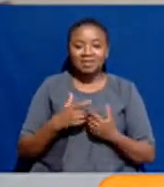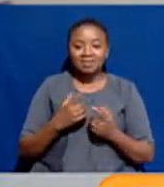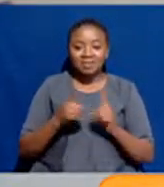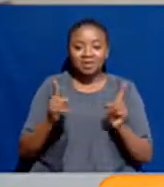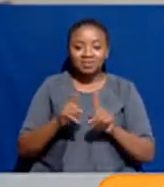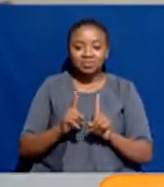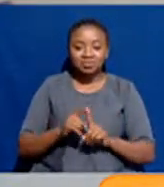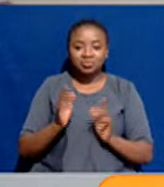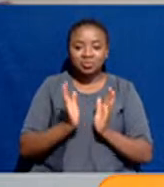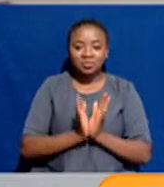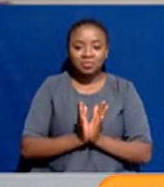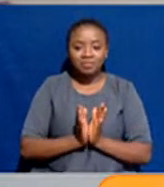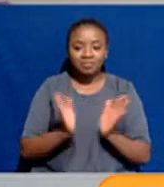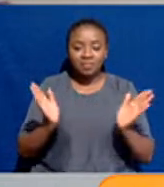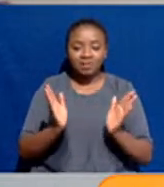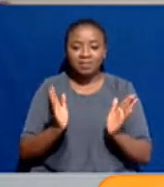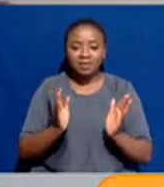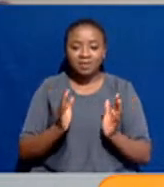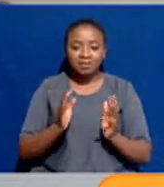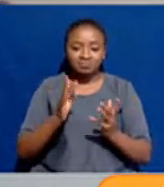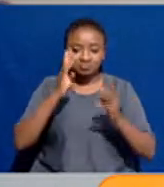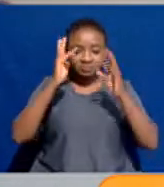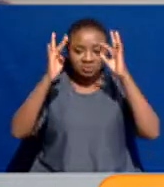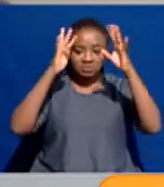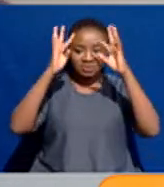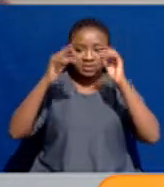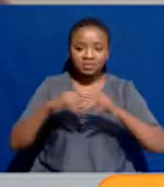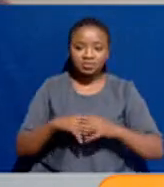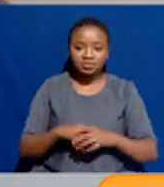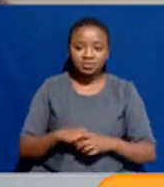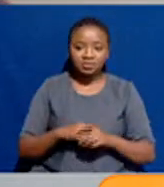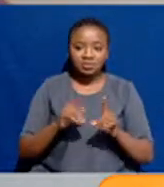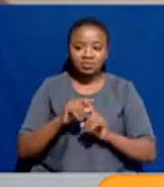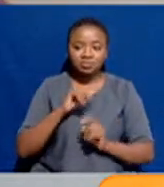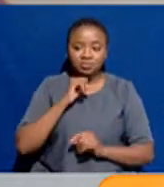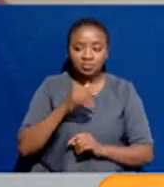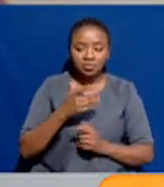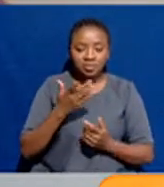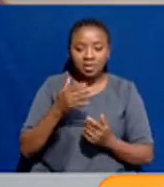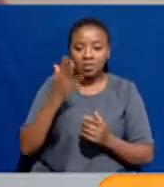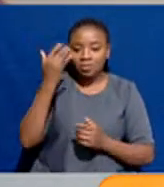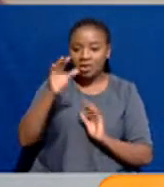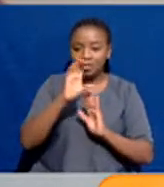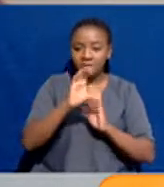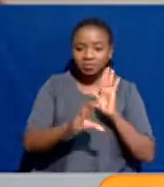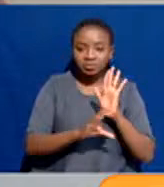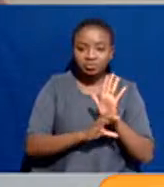public intellectuals are, you know, yeah. At it. Because the Constitution says